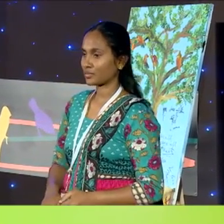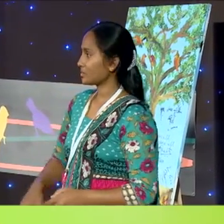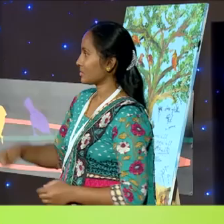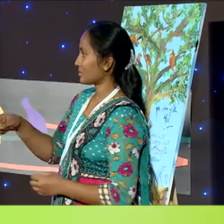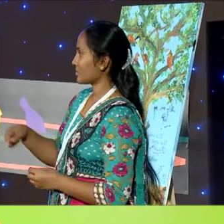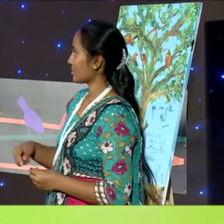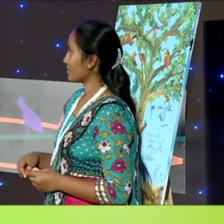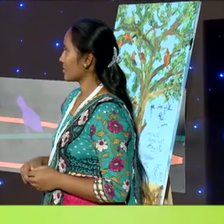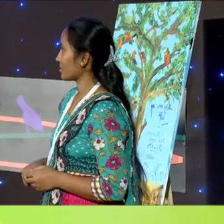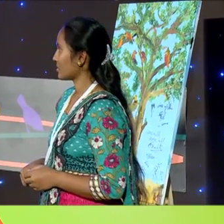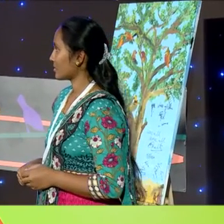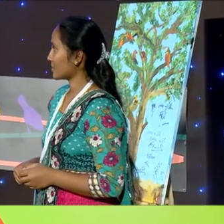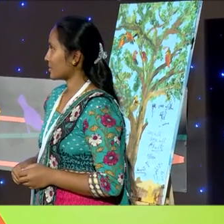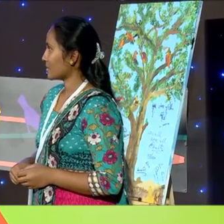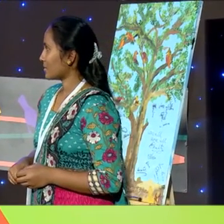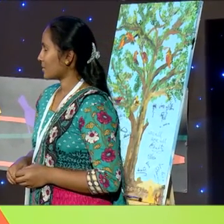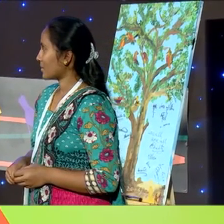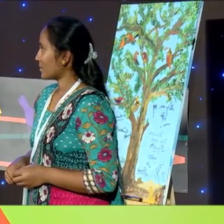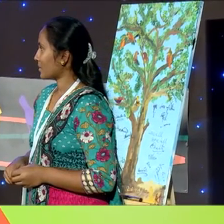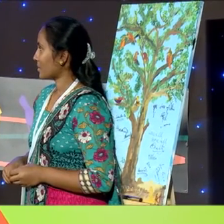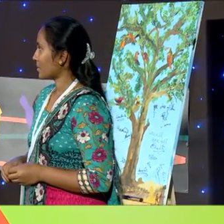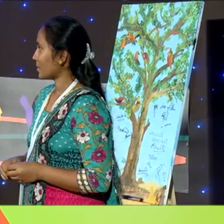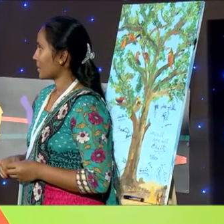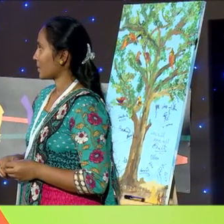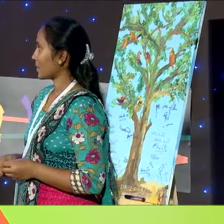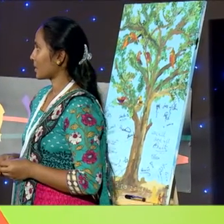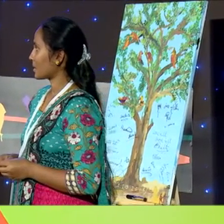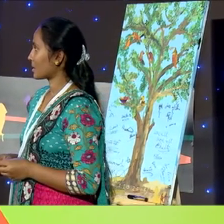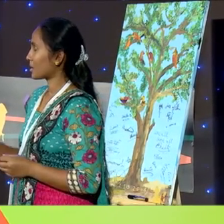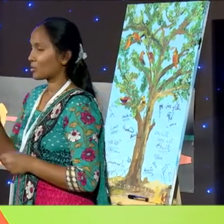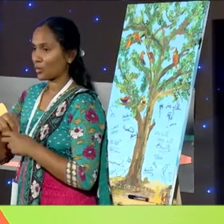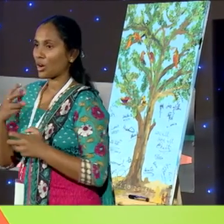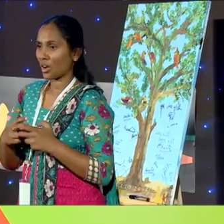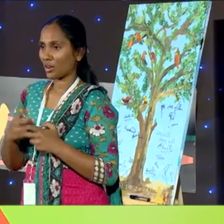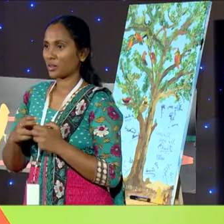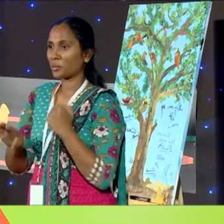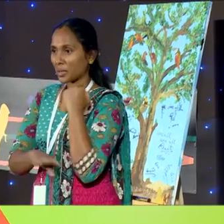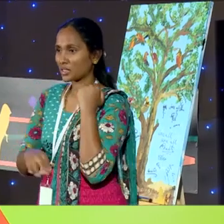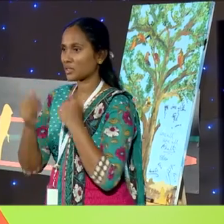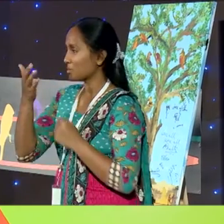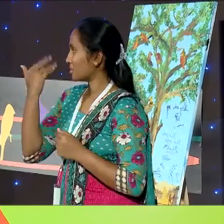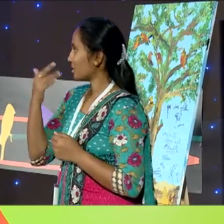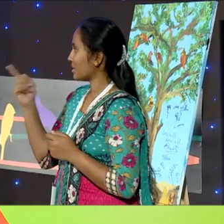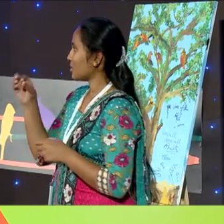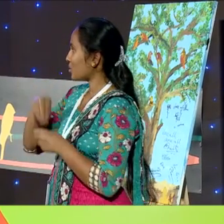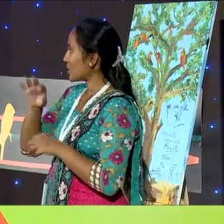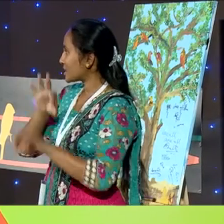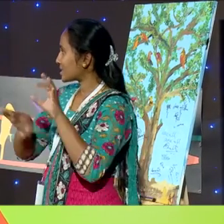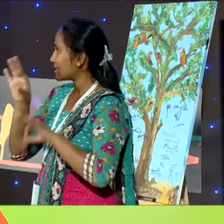yes. And so I was a duffer, basically, because I had very